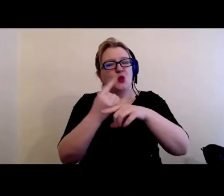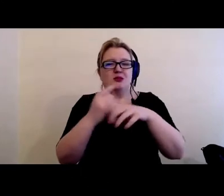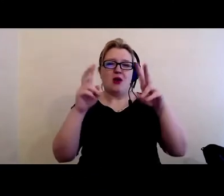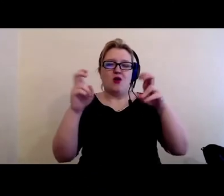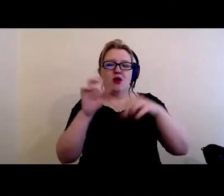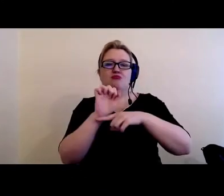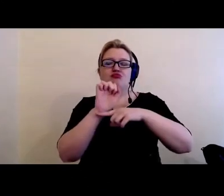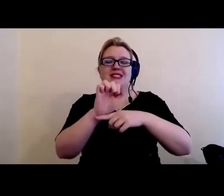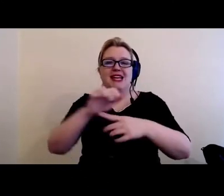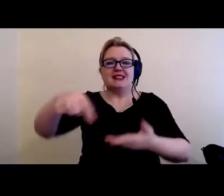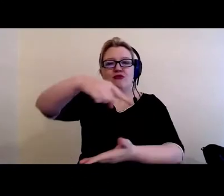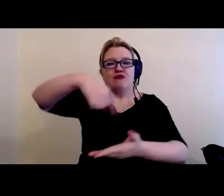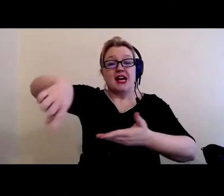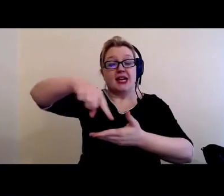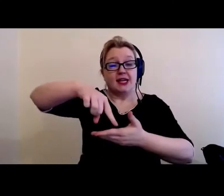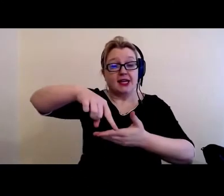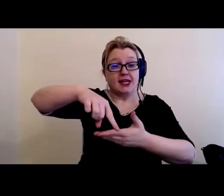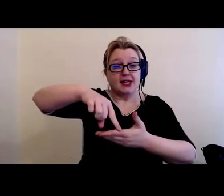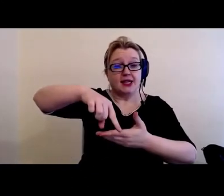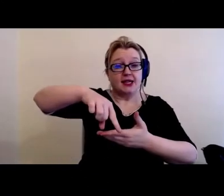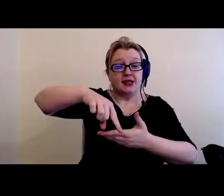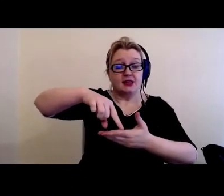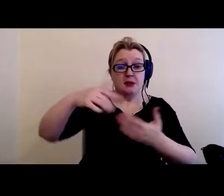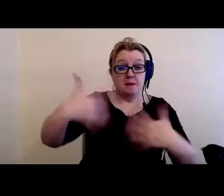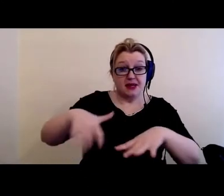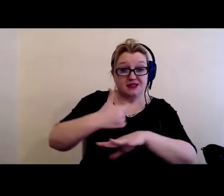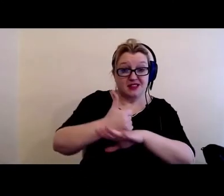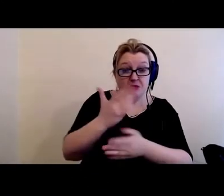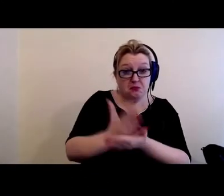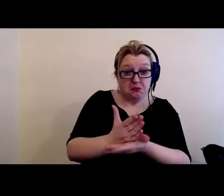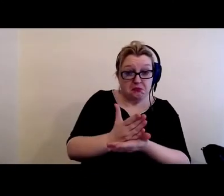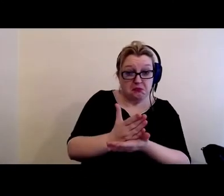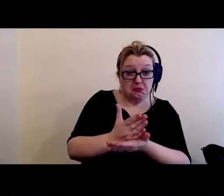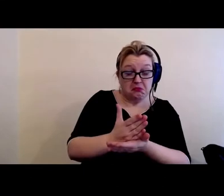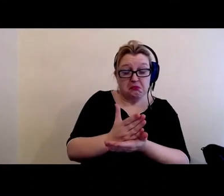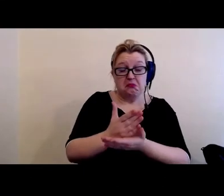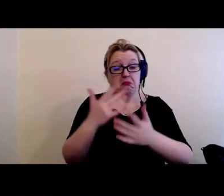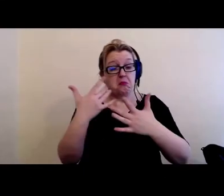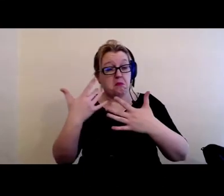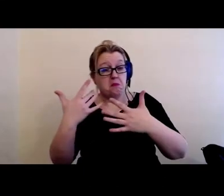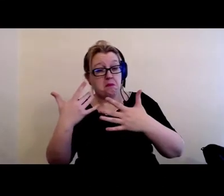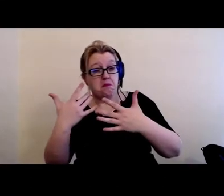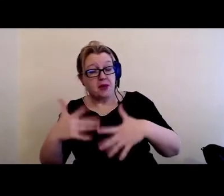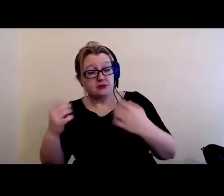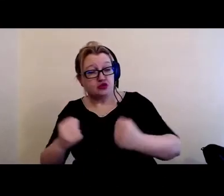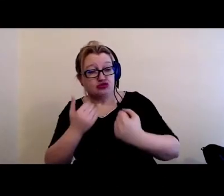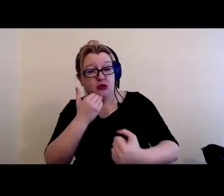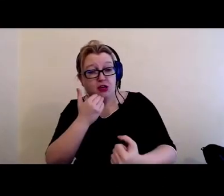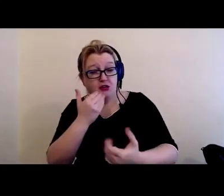strong enough? Did it take too long? But actually, care homes for older people isn't the totality of social care. So there's a real risk that actually